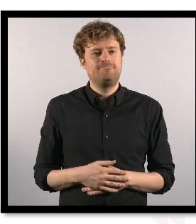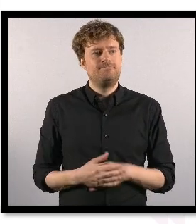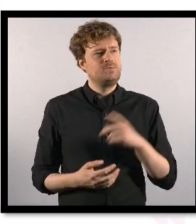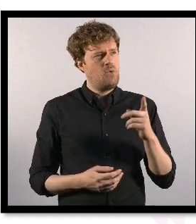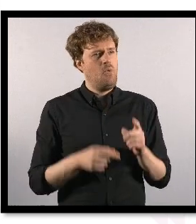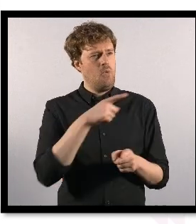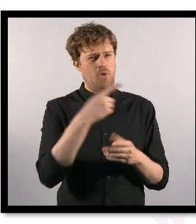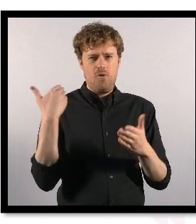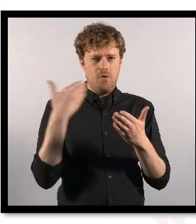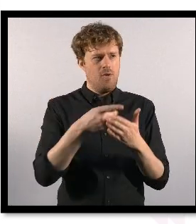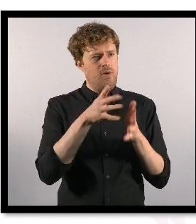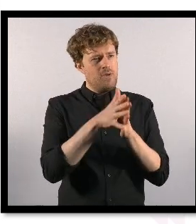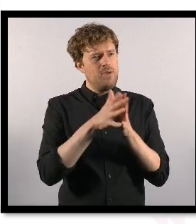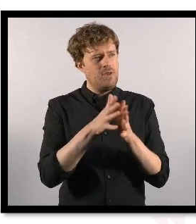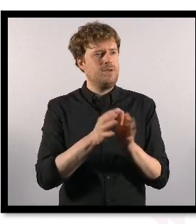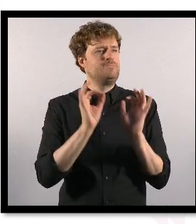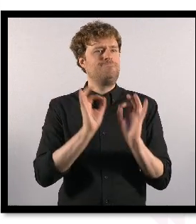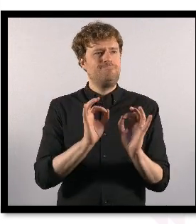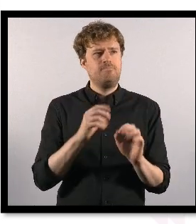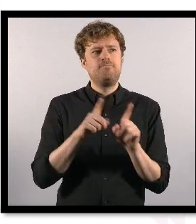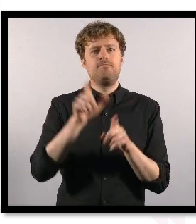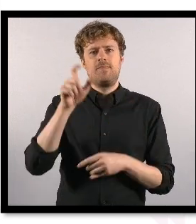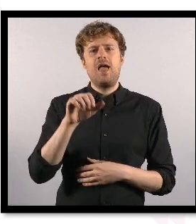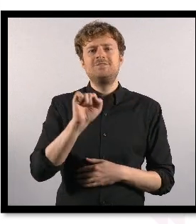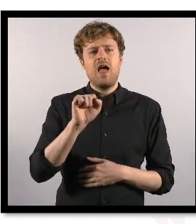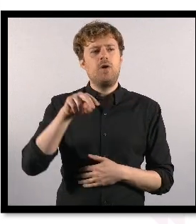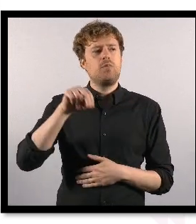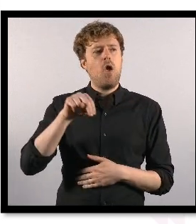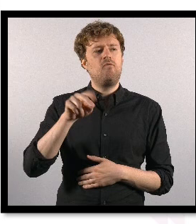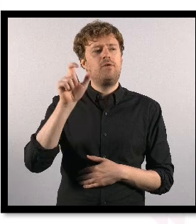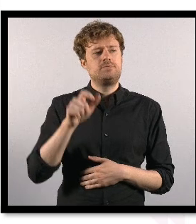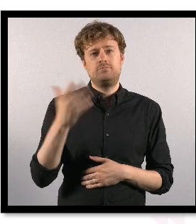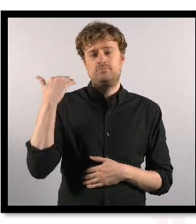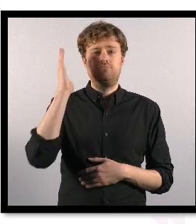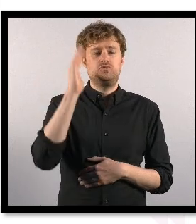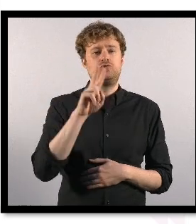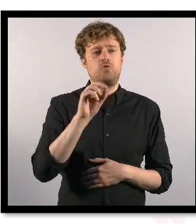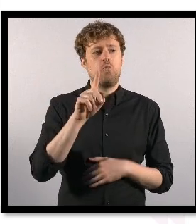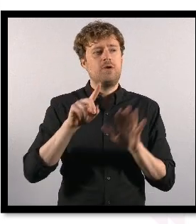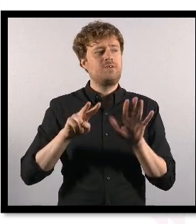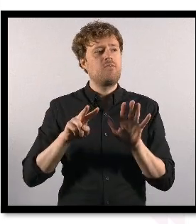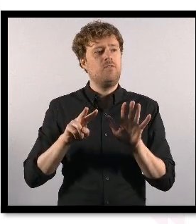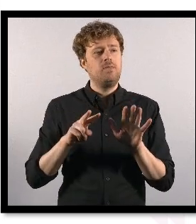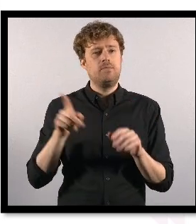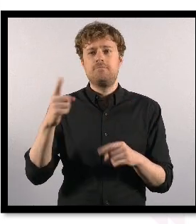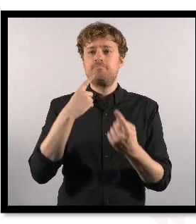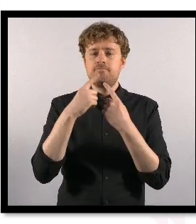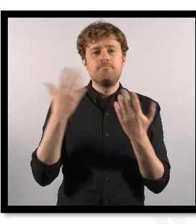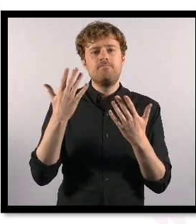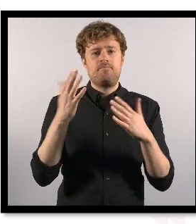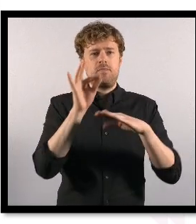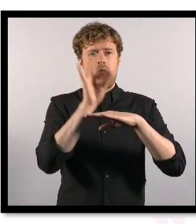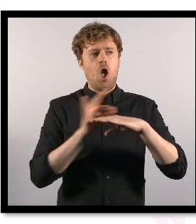this great 10 years. Let's keep driving forward with innovation, and let's have a happy C10CF. Have a great KubeCon Cloud Native Con. Thank you.